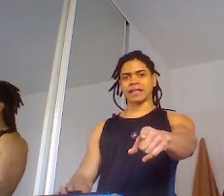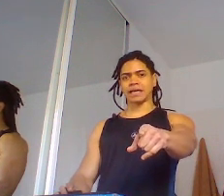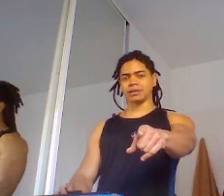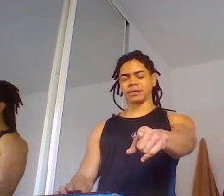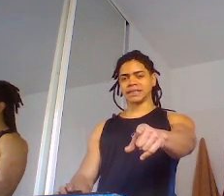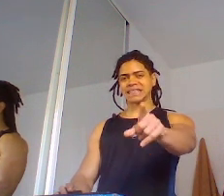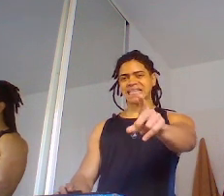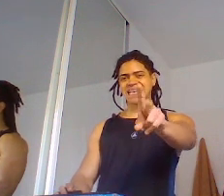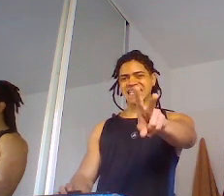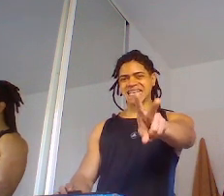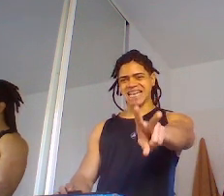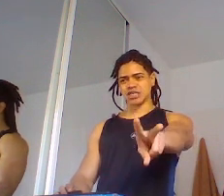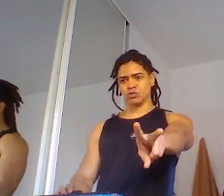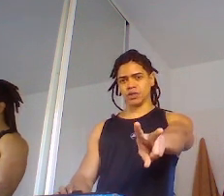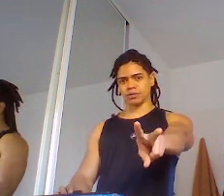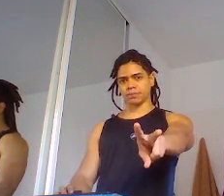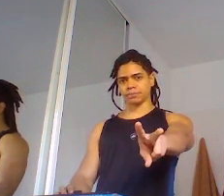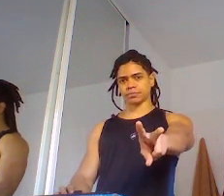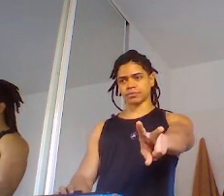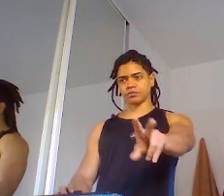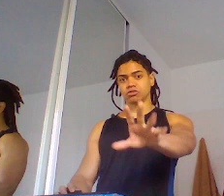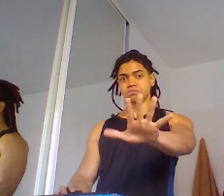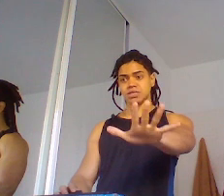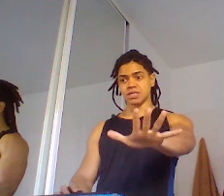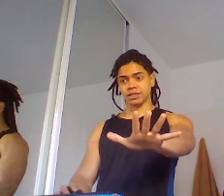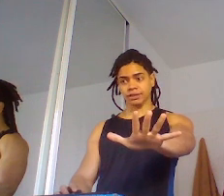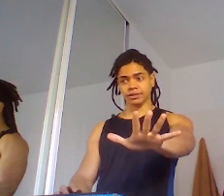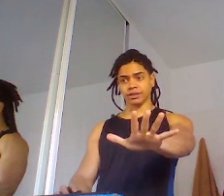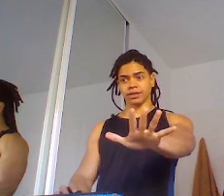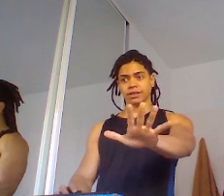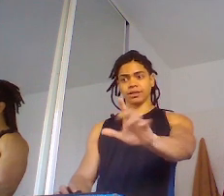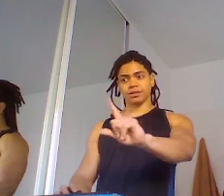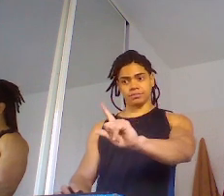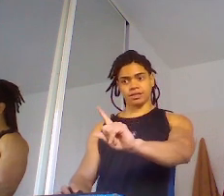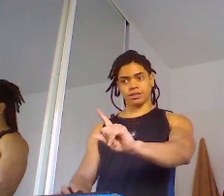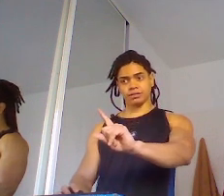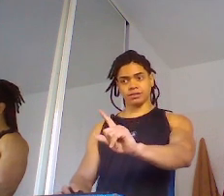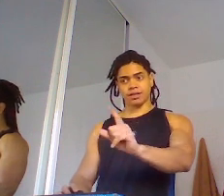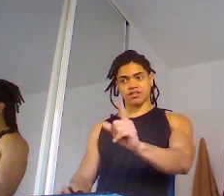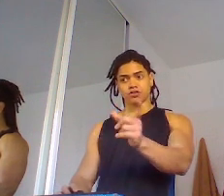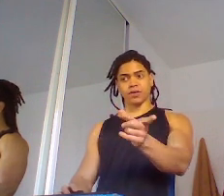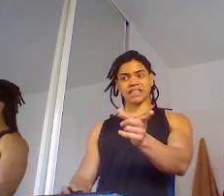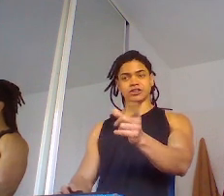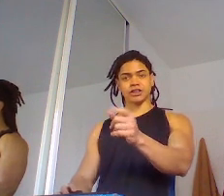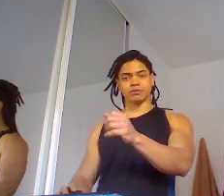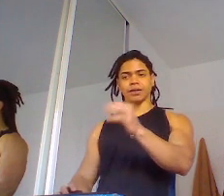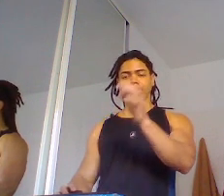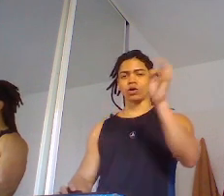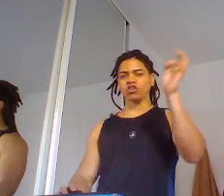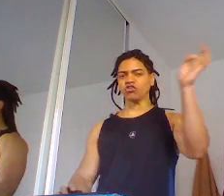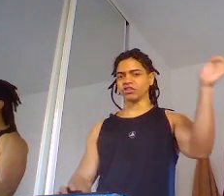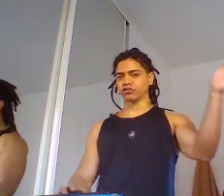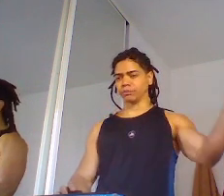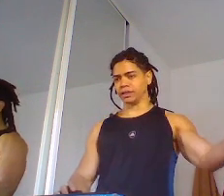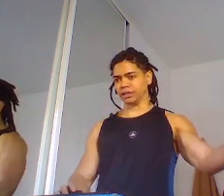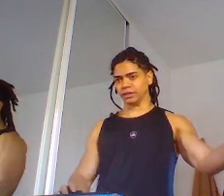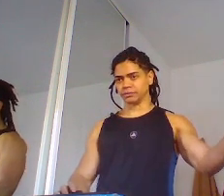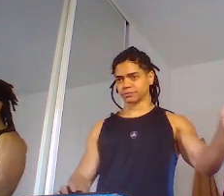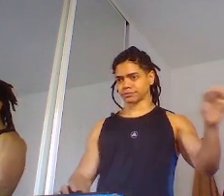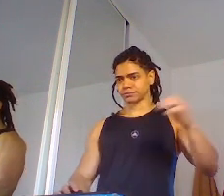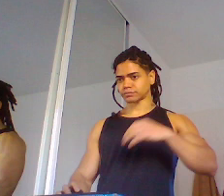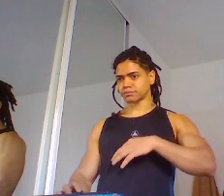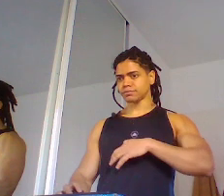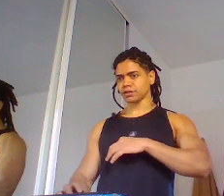long-term liabilities and equity. So meaning the financial activity according to